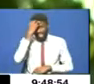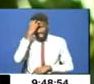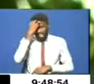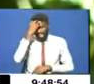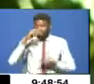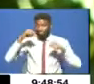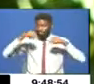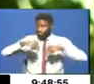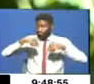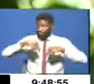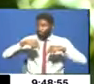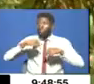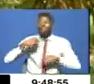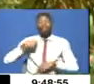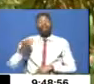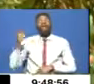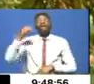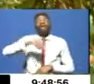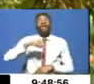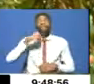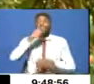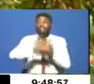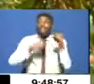to Kitale in